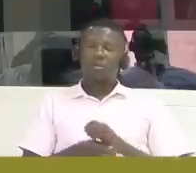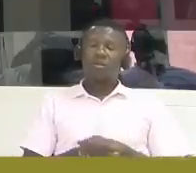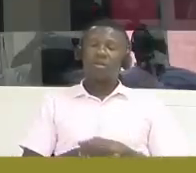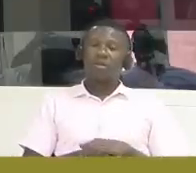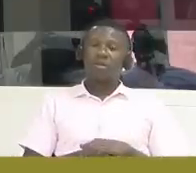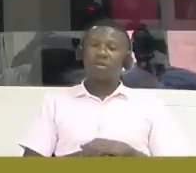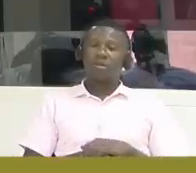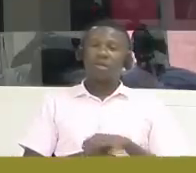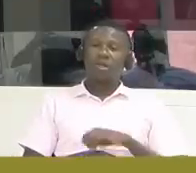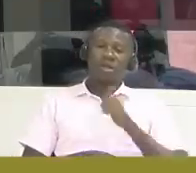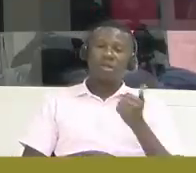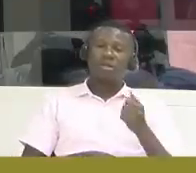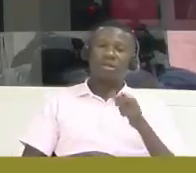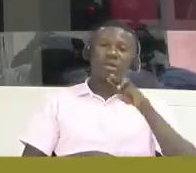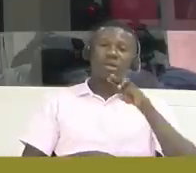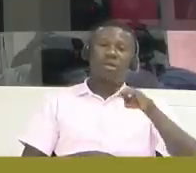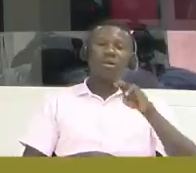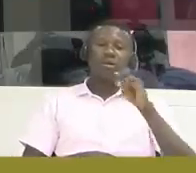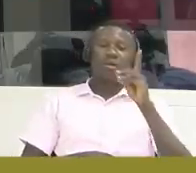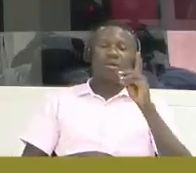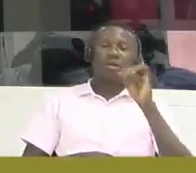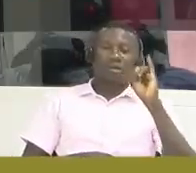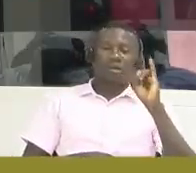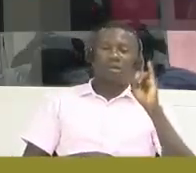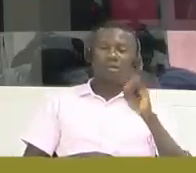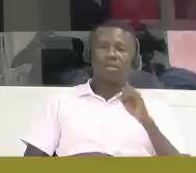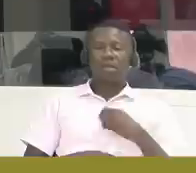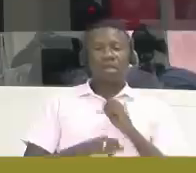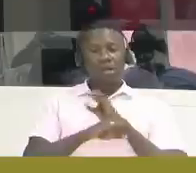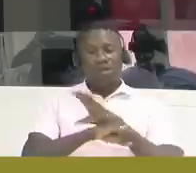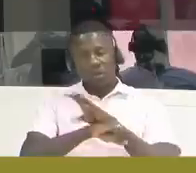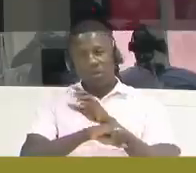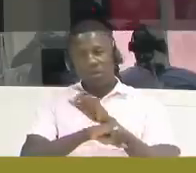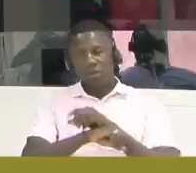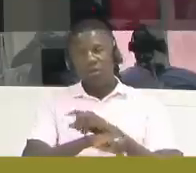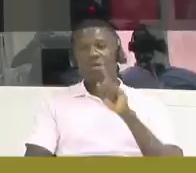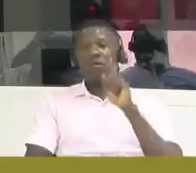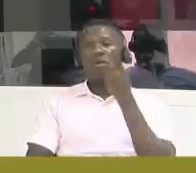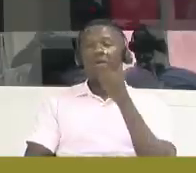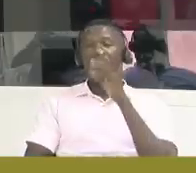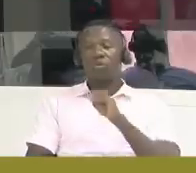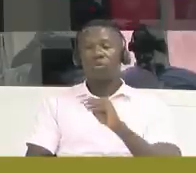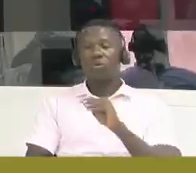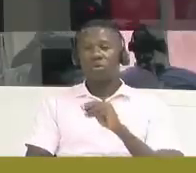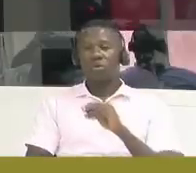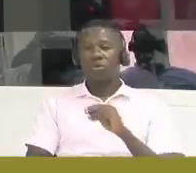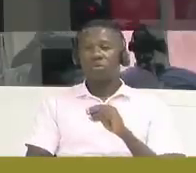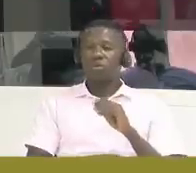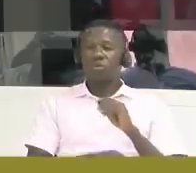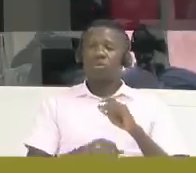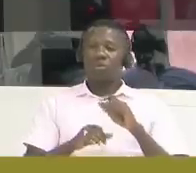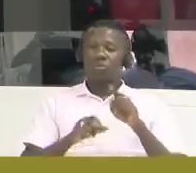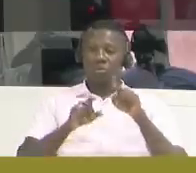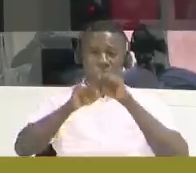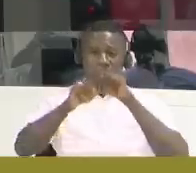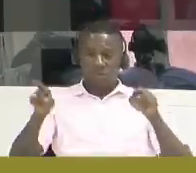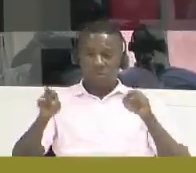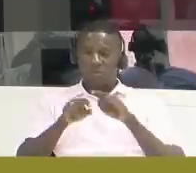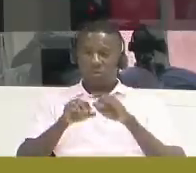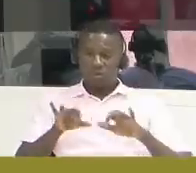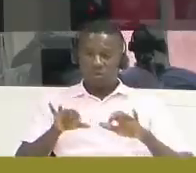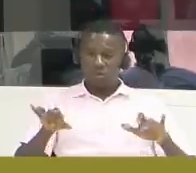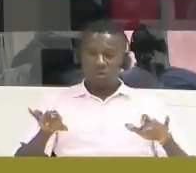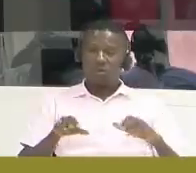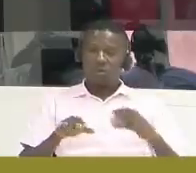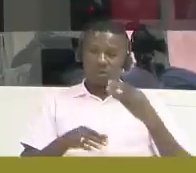MDI. So he advised me to first do computer software. So he